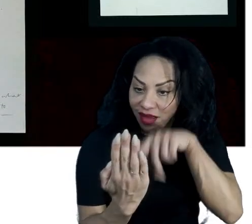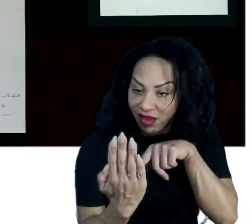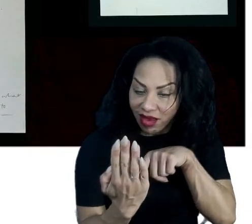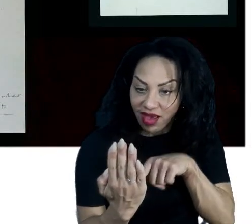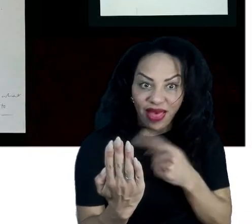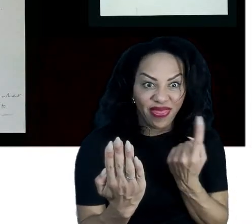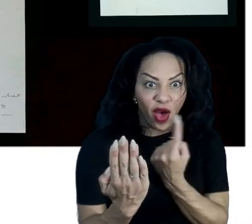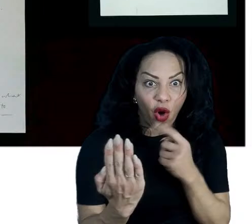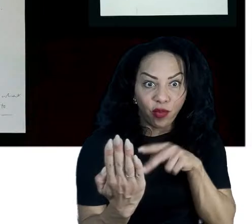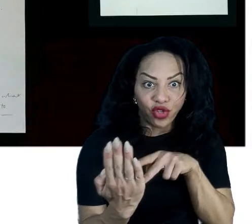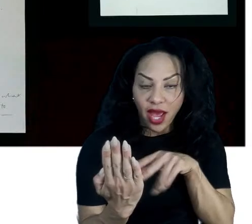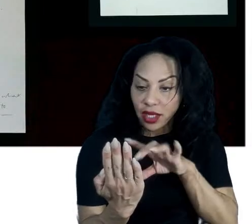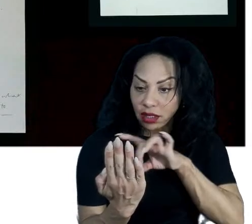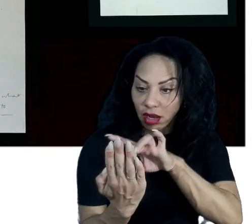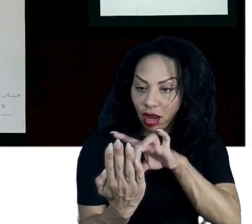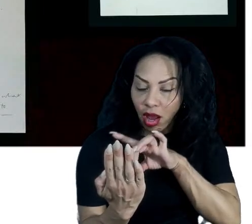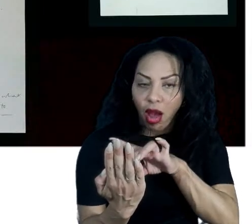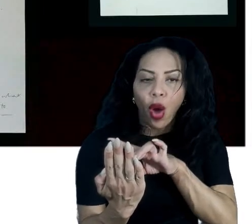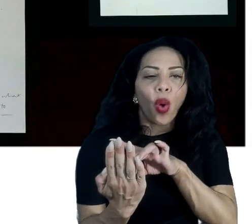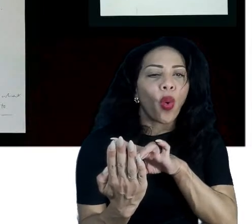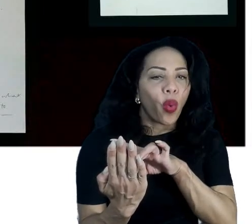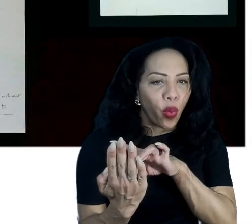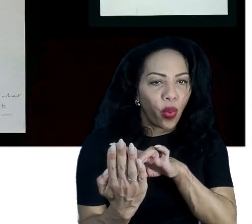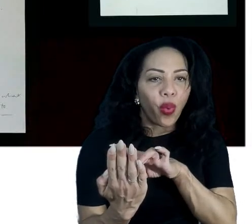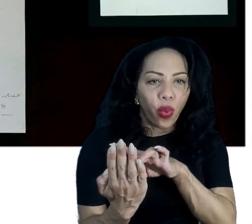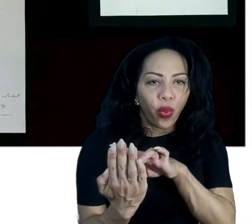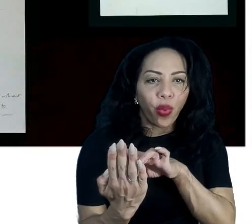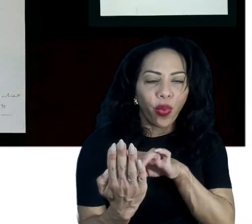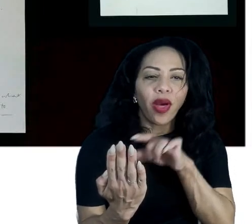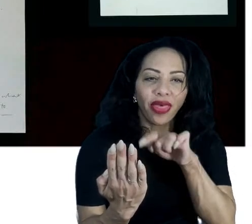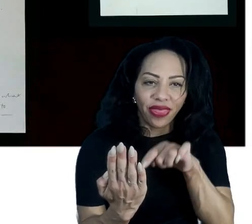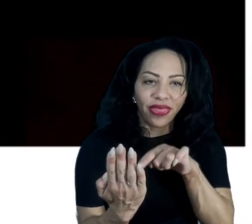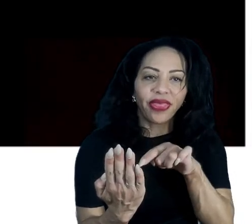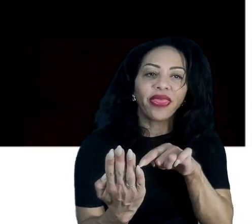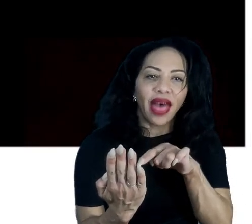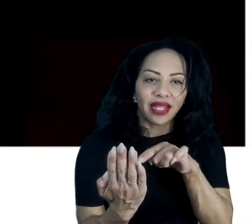archives that I'm working with is very much part of archival reactivation.